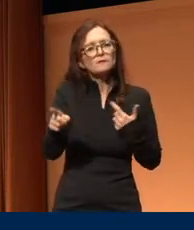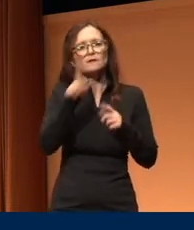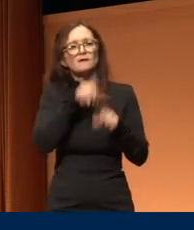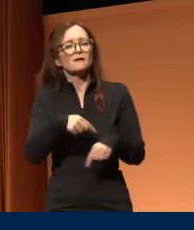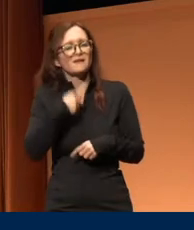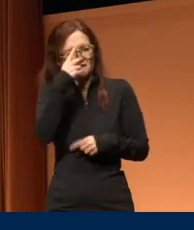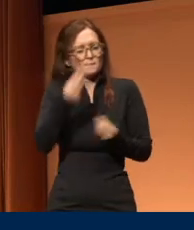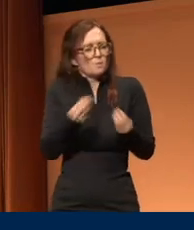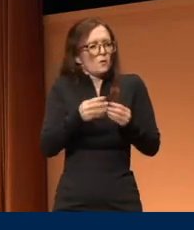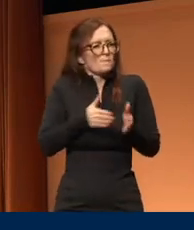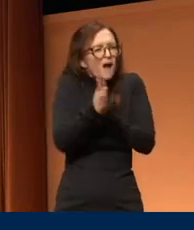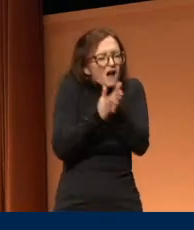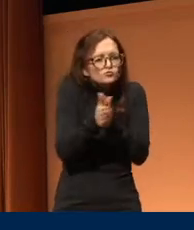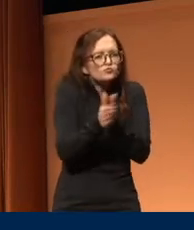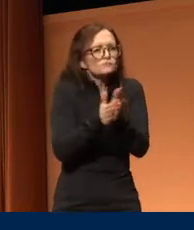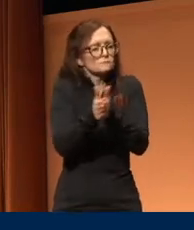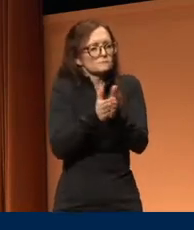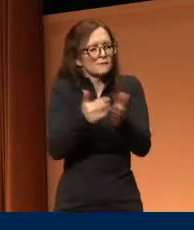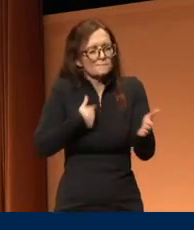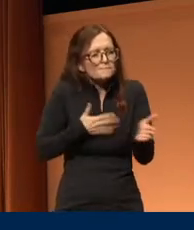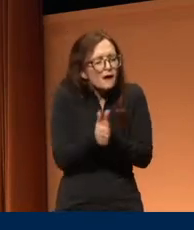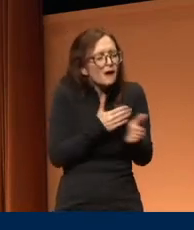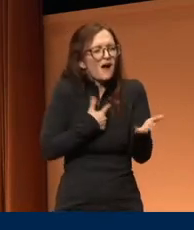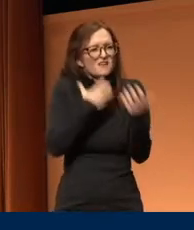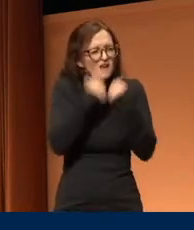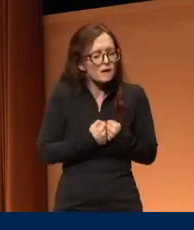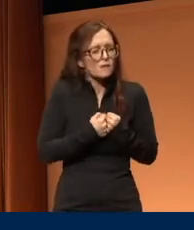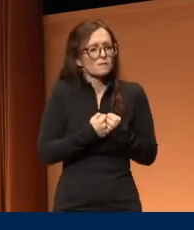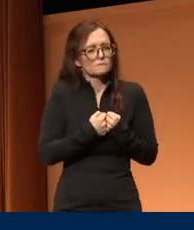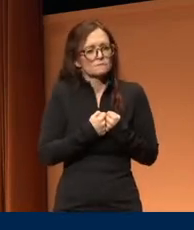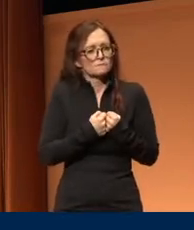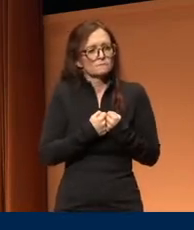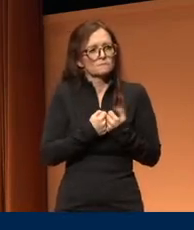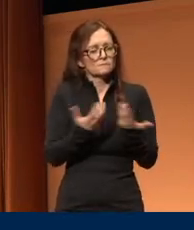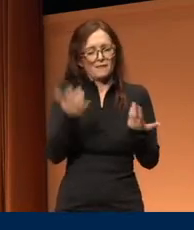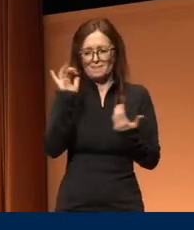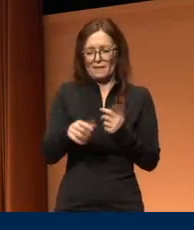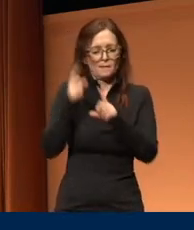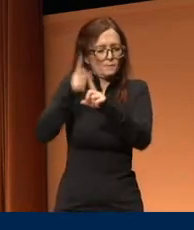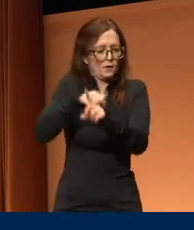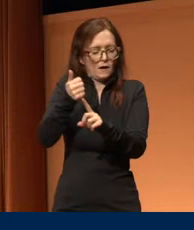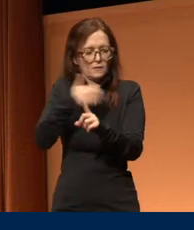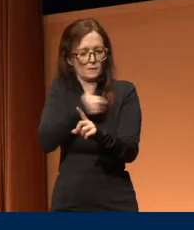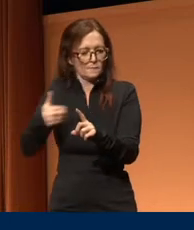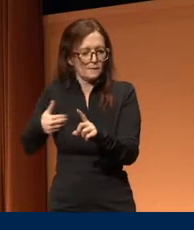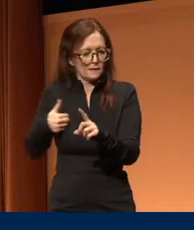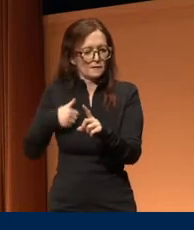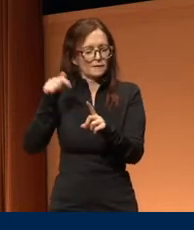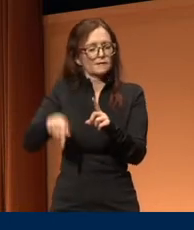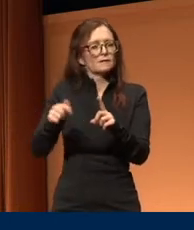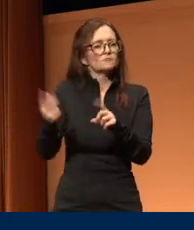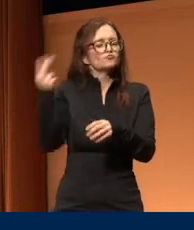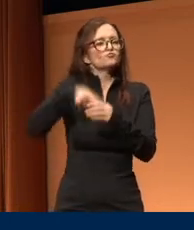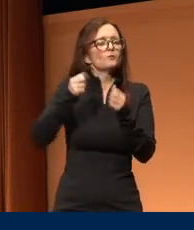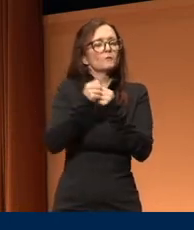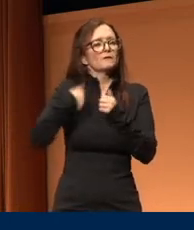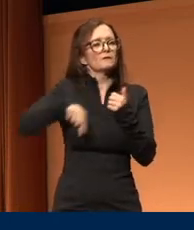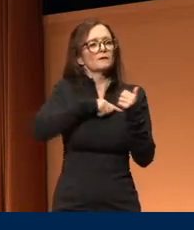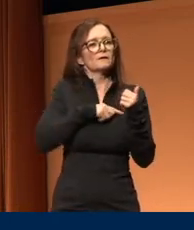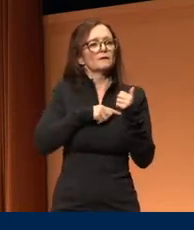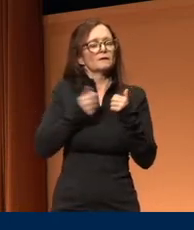because I'm passionate. I care." At that point, another member of the same working group joined us, a big,